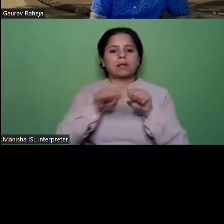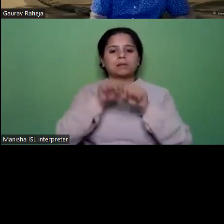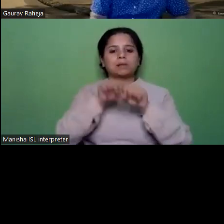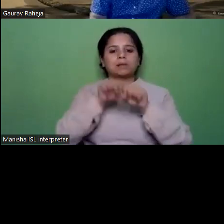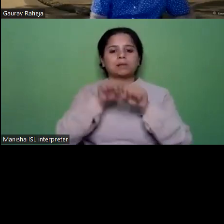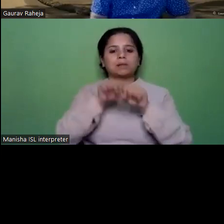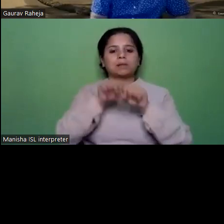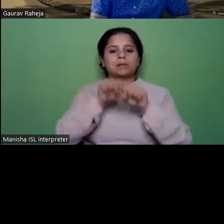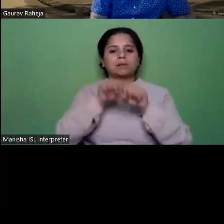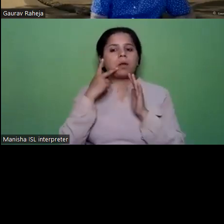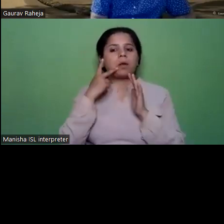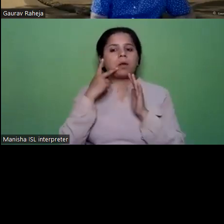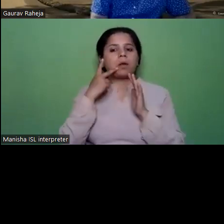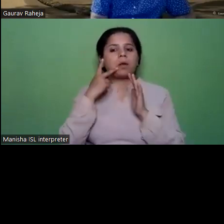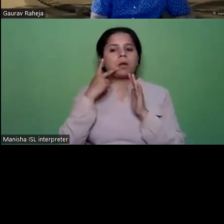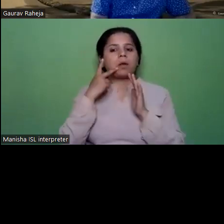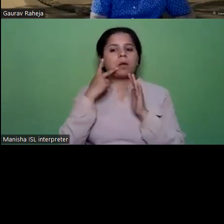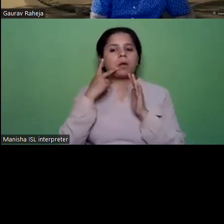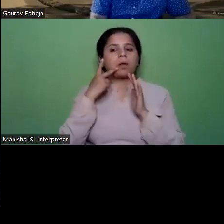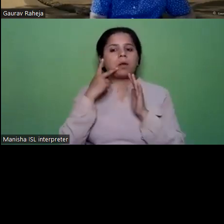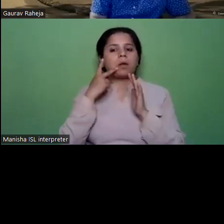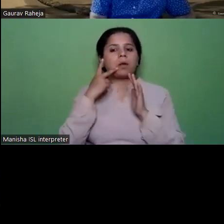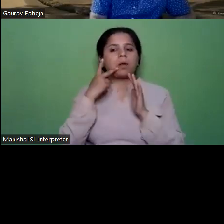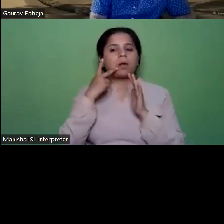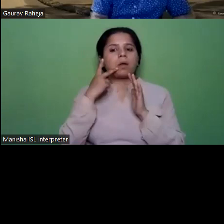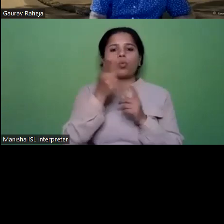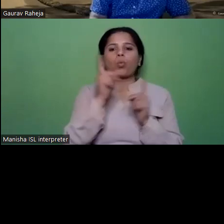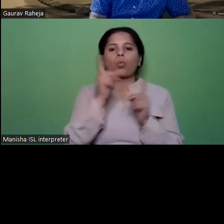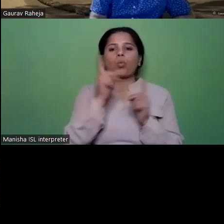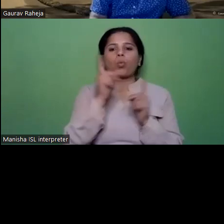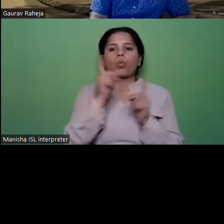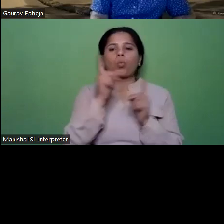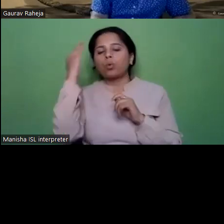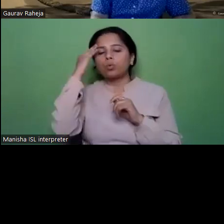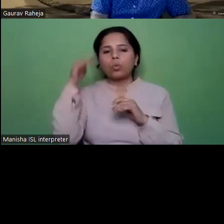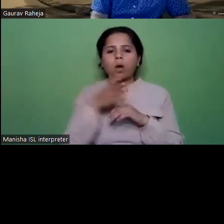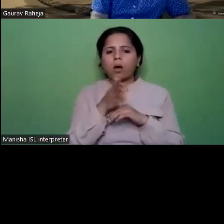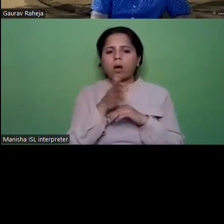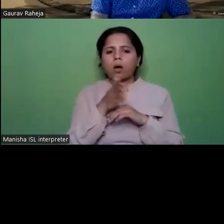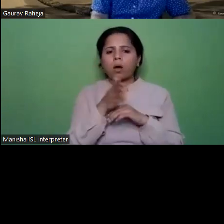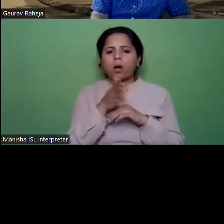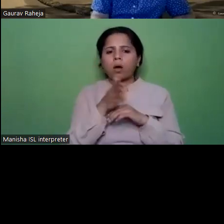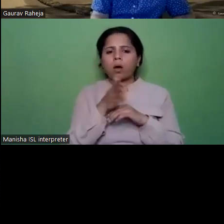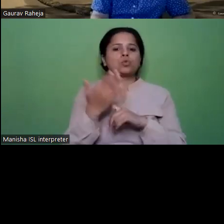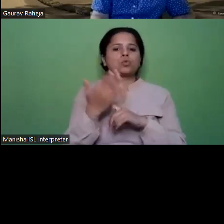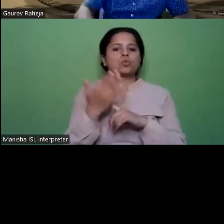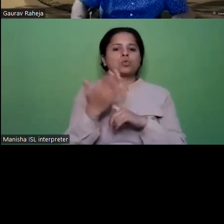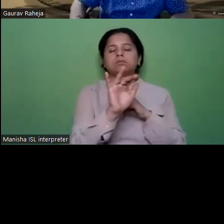is a toilet map outside it, so you know where you're going, etc. And this map is also in tactile form.